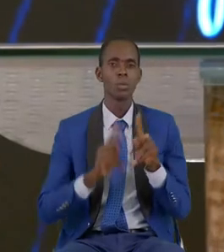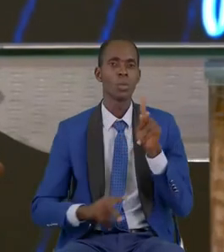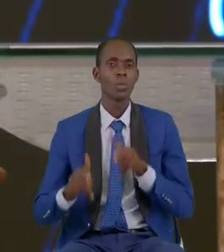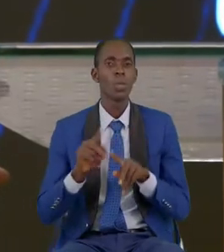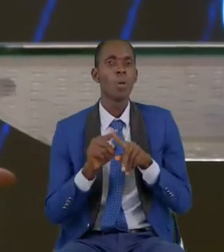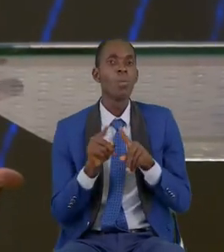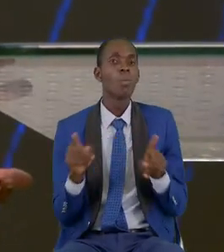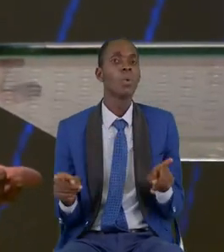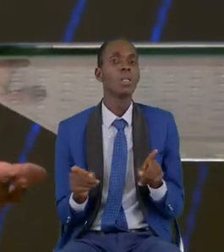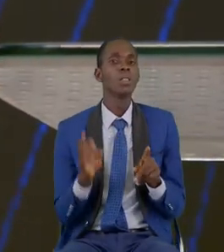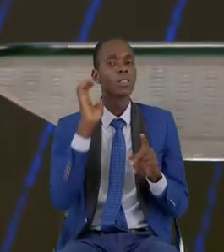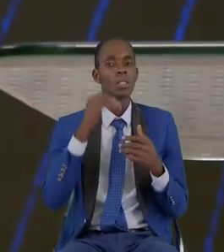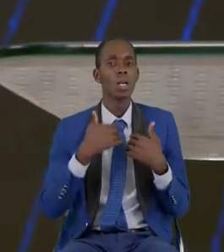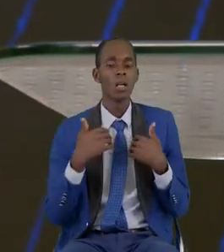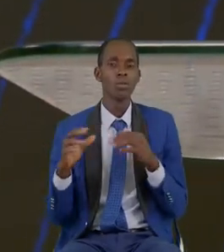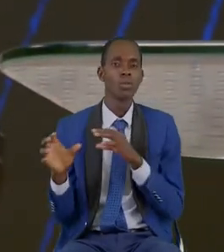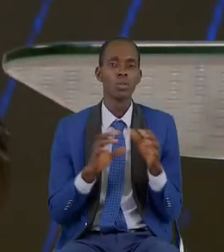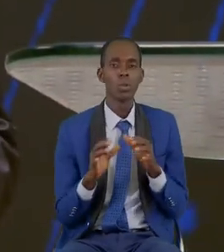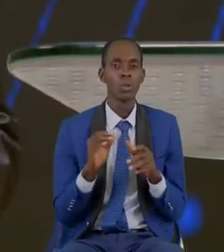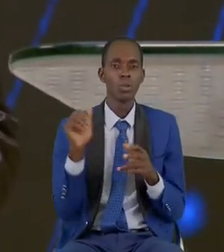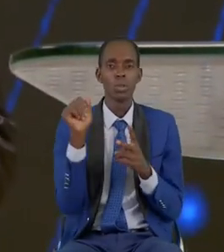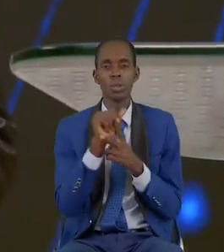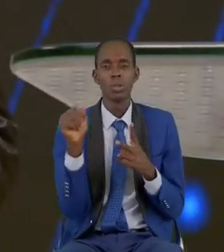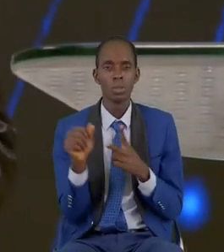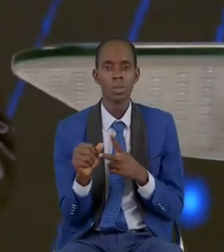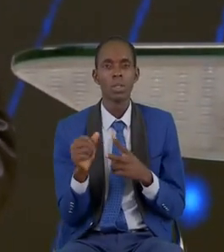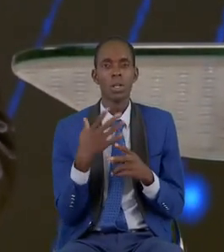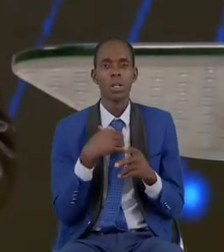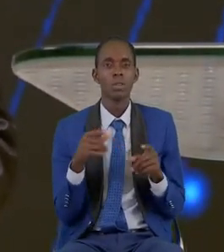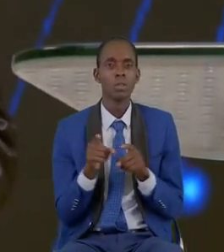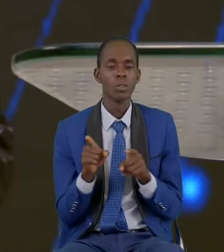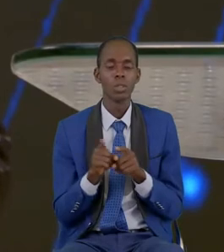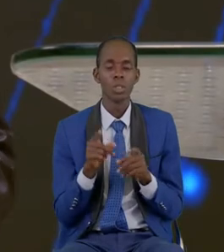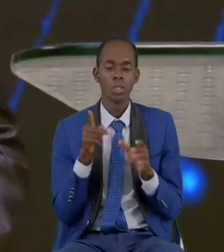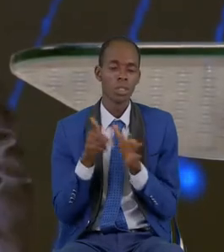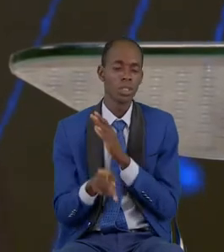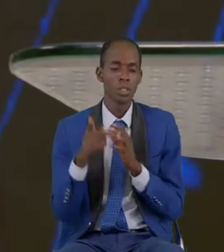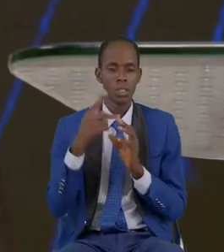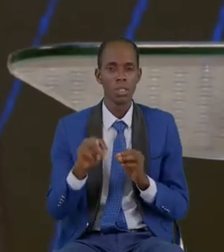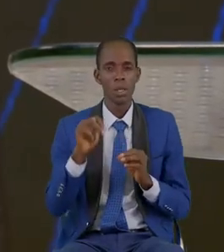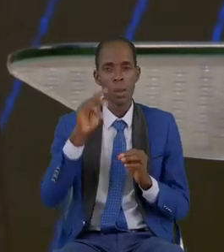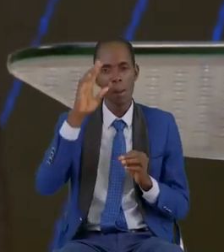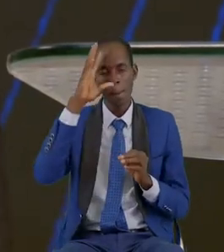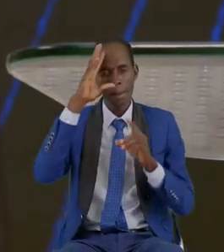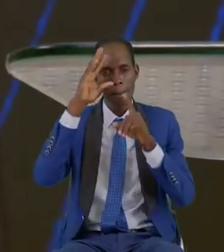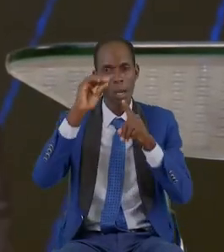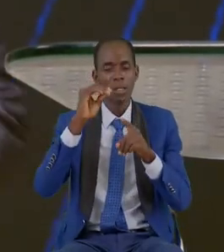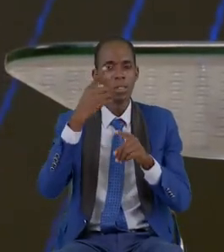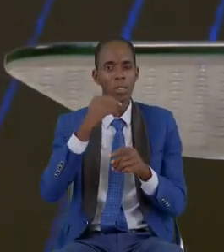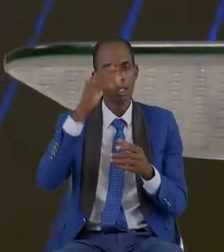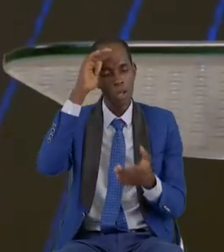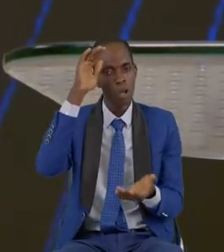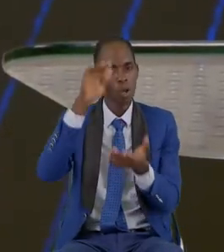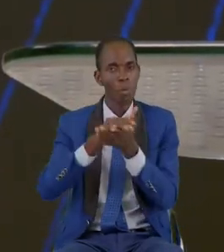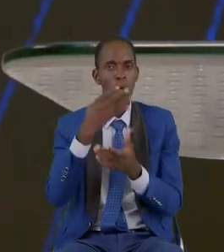committed adultery, and has even killed the man, the husband of that woman, and